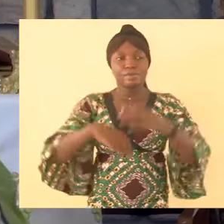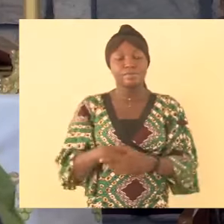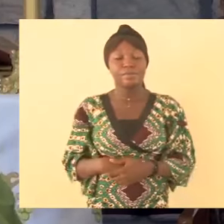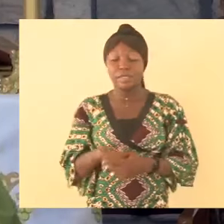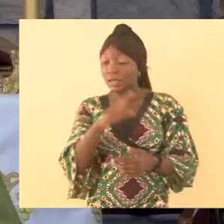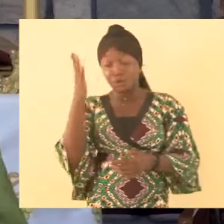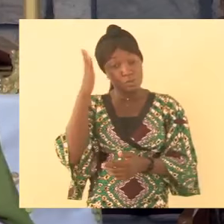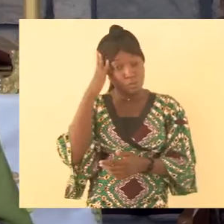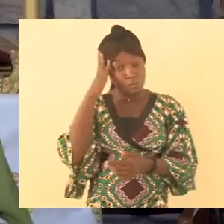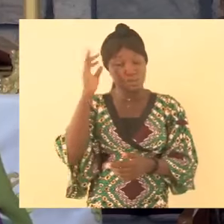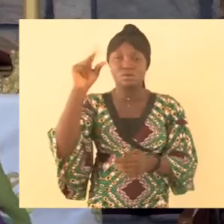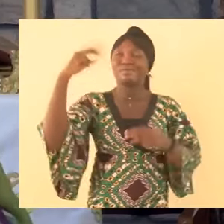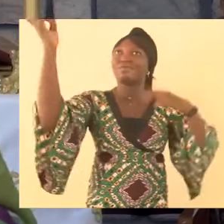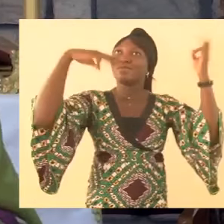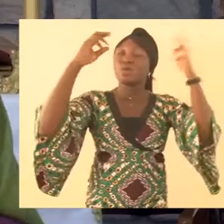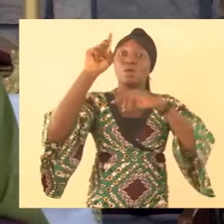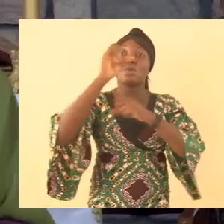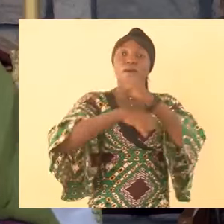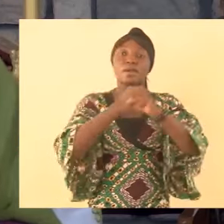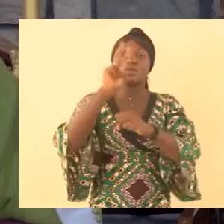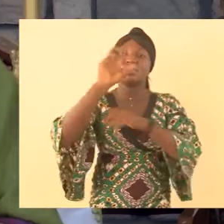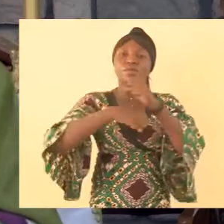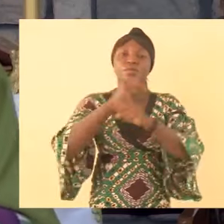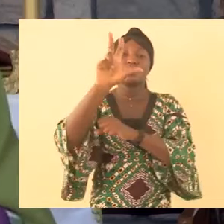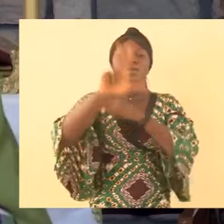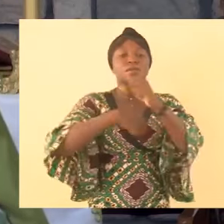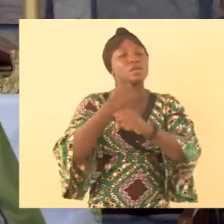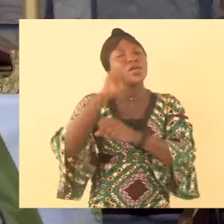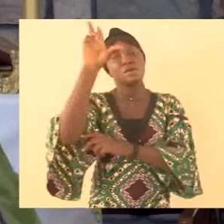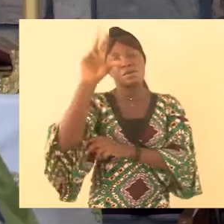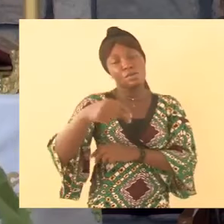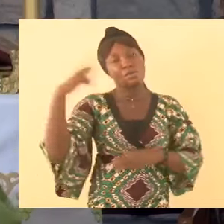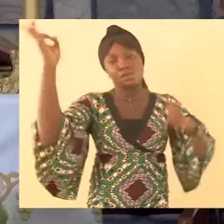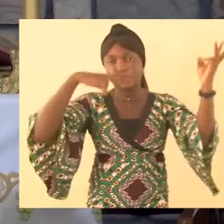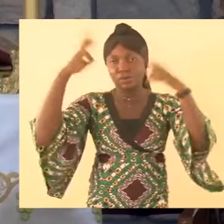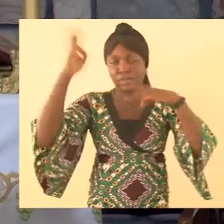decree. And there was no rain. 1 year, 2 years, 3 years, there was no rain.